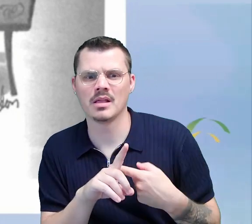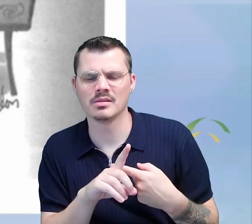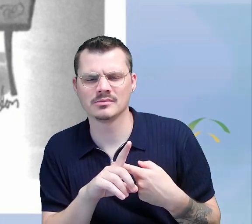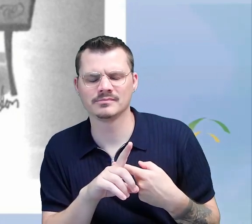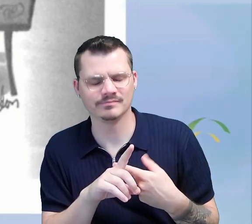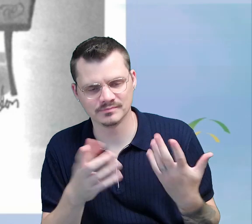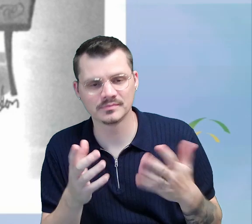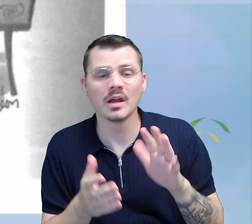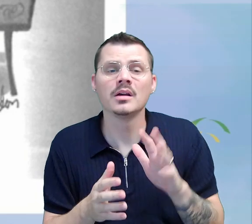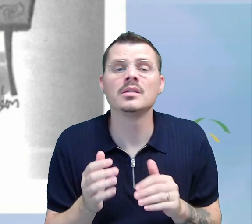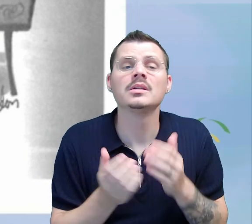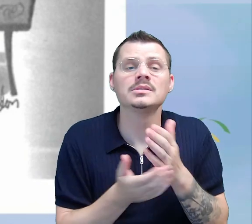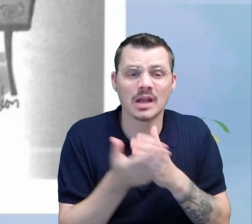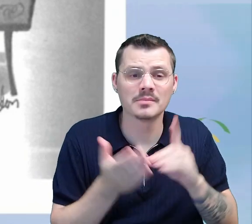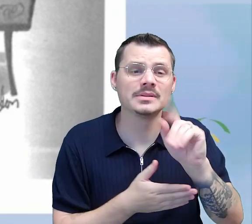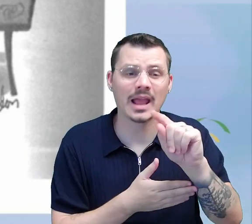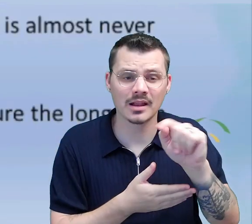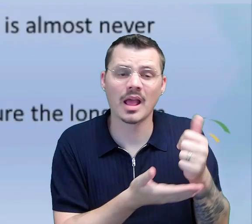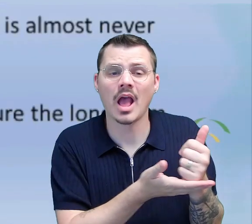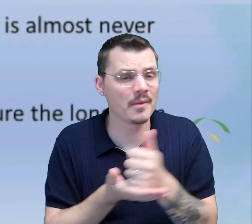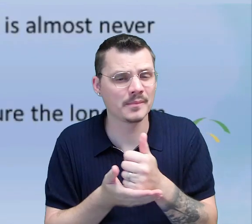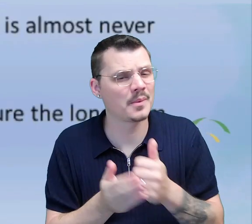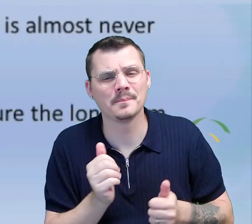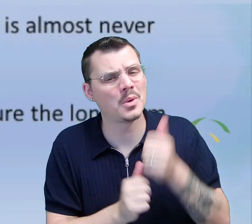are helpful, but most aren't.